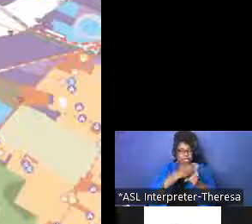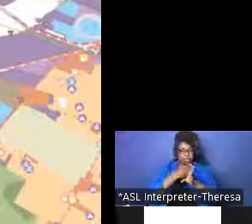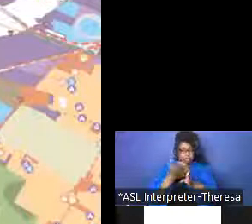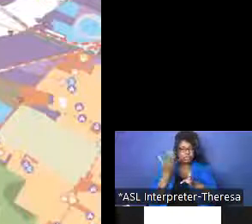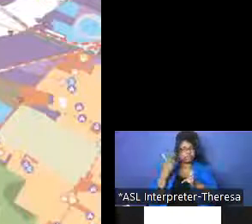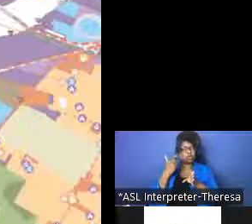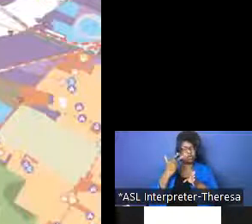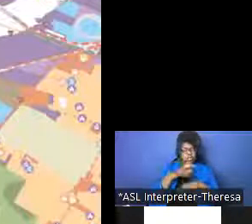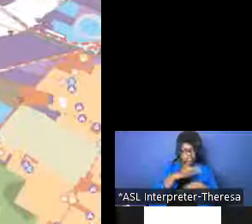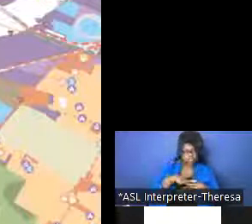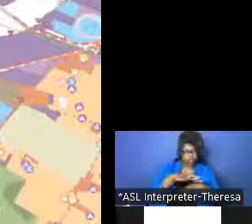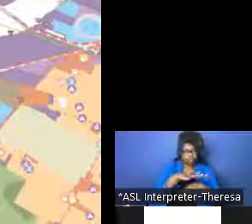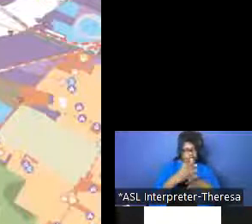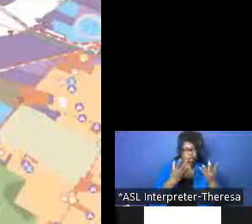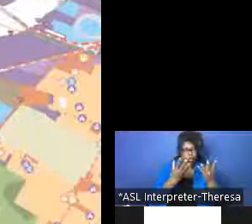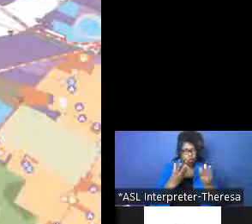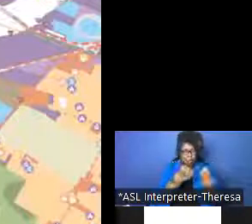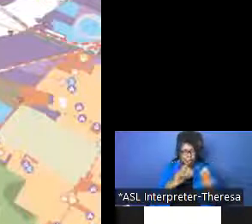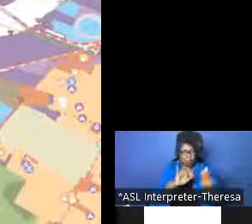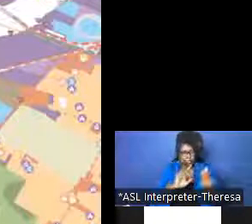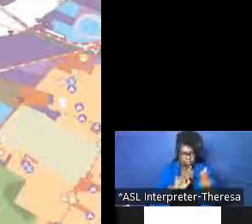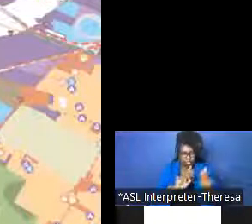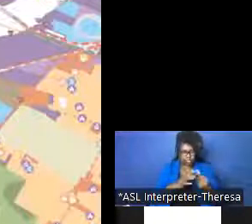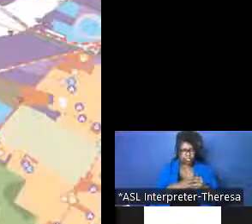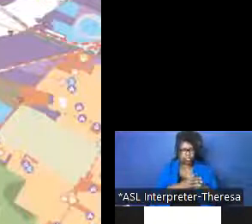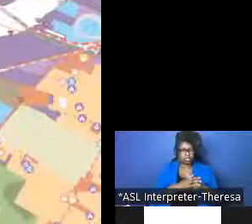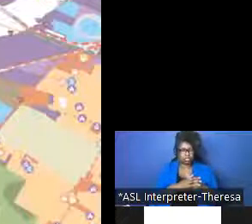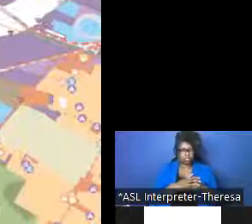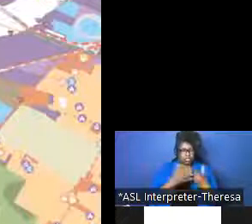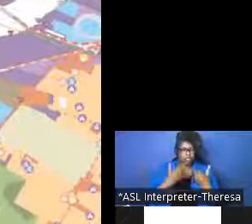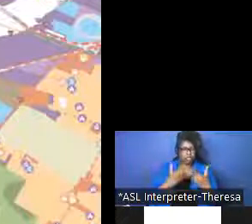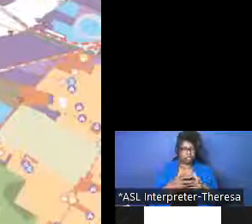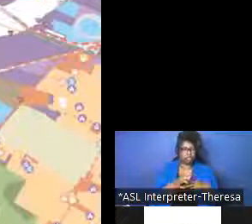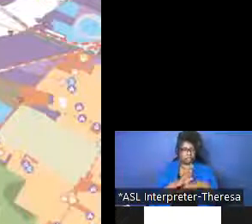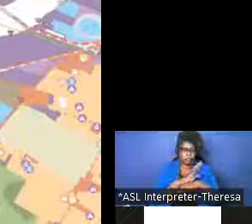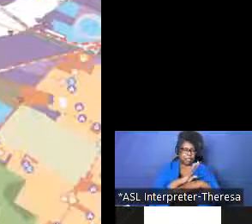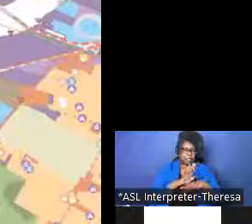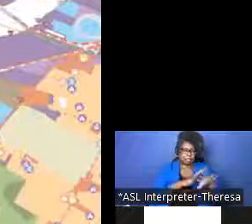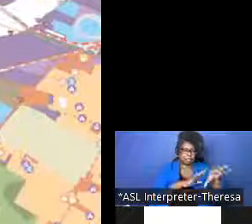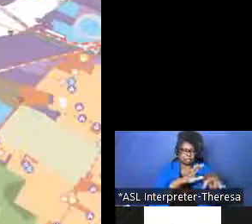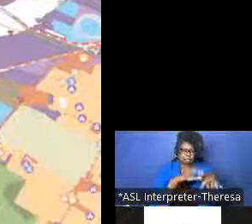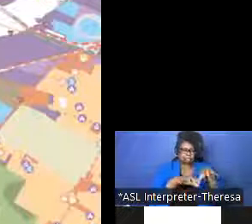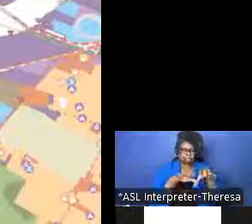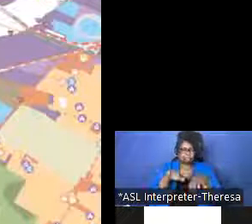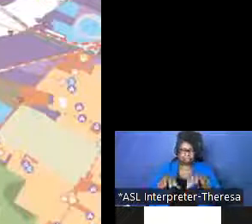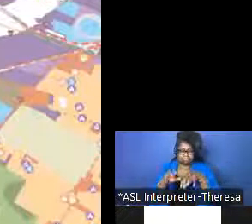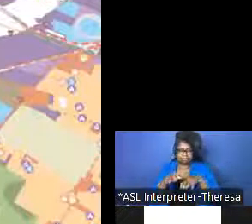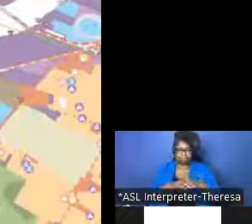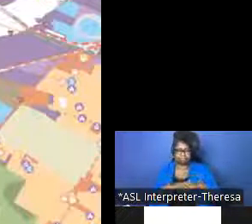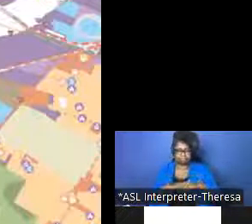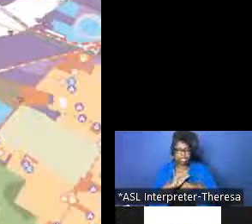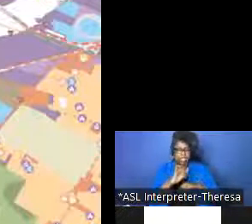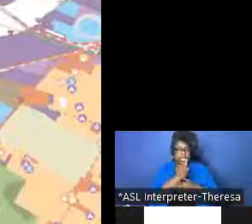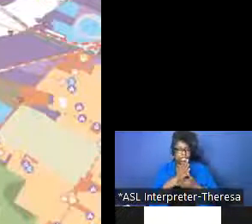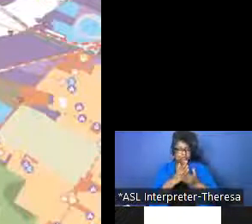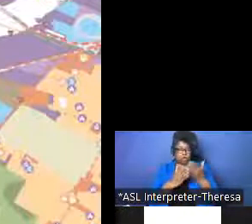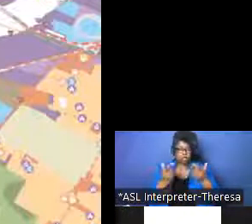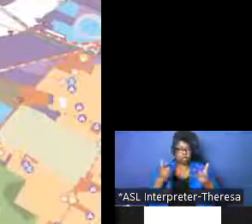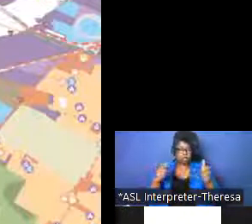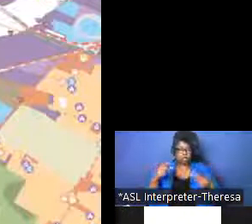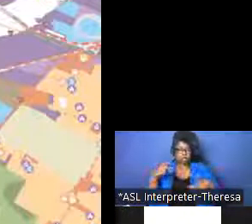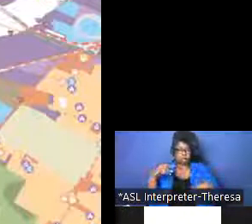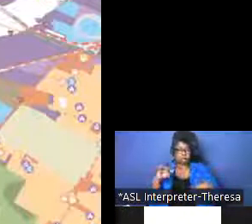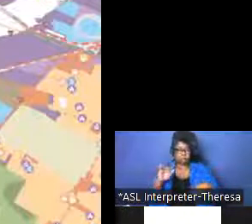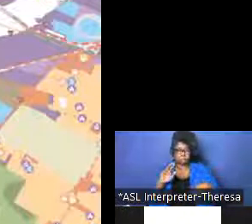wetlands, heavily industrial with an infrastructure supporting the port, which is part of the largest port system on the East